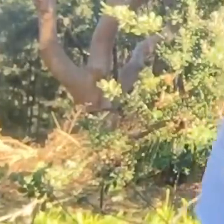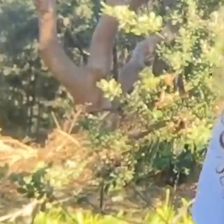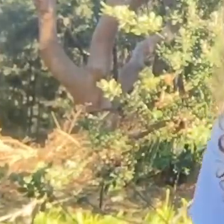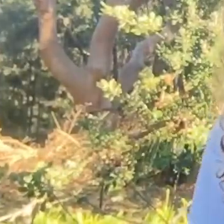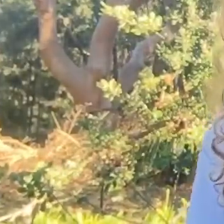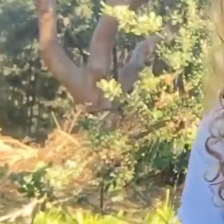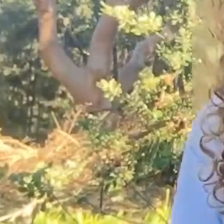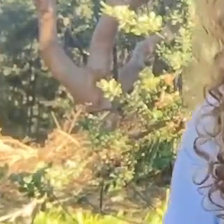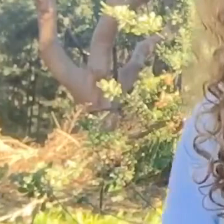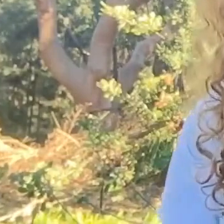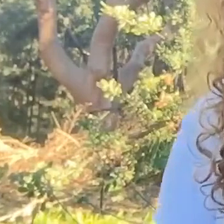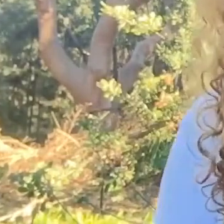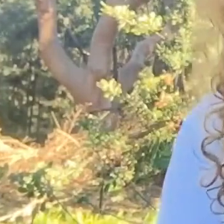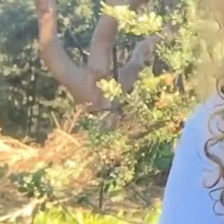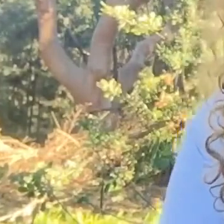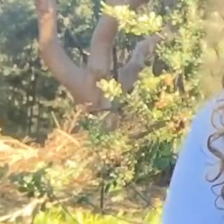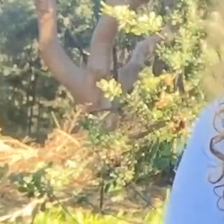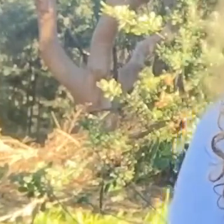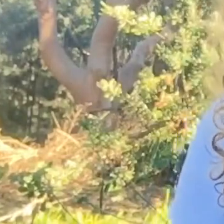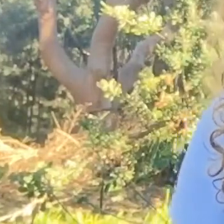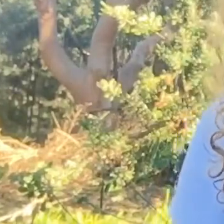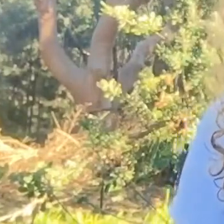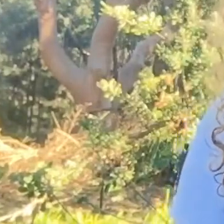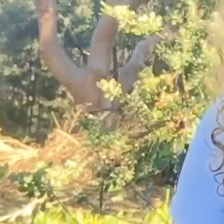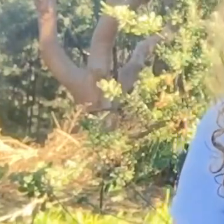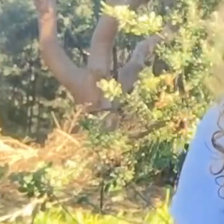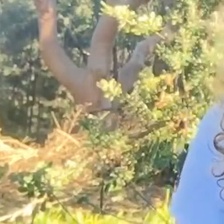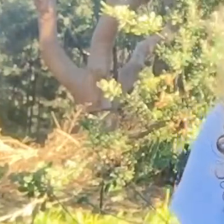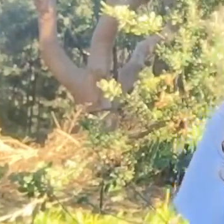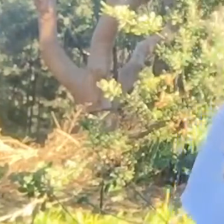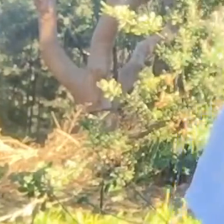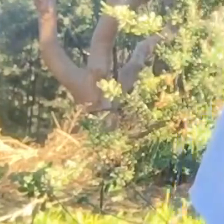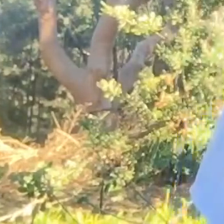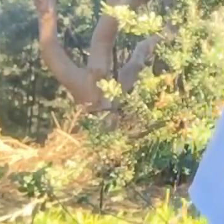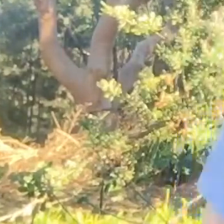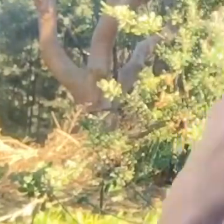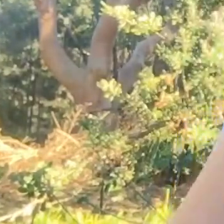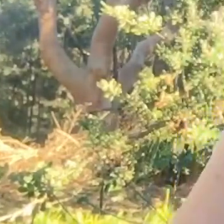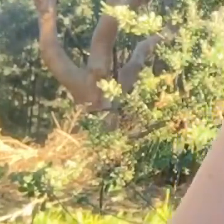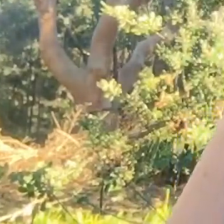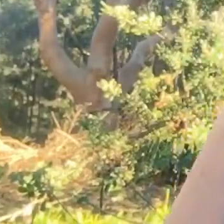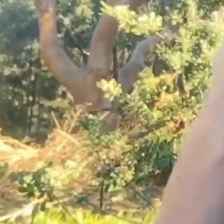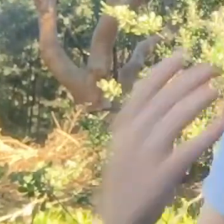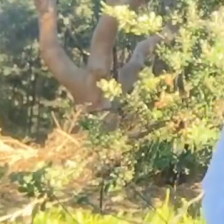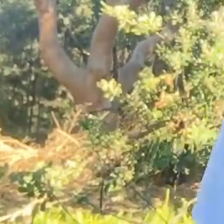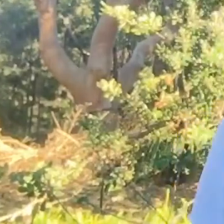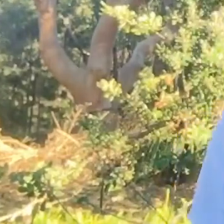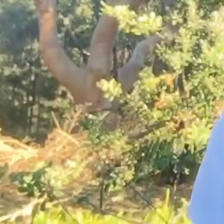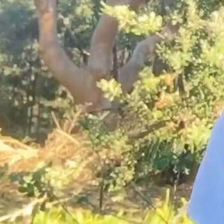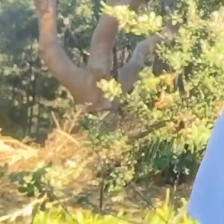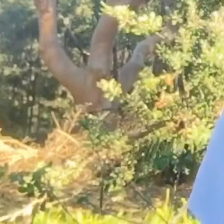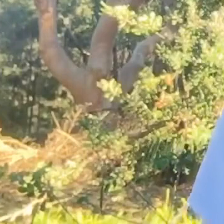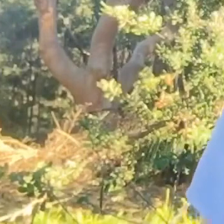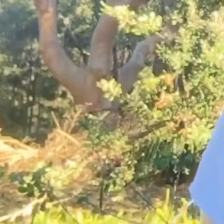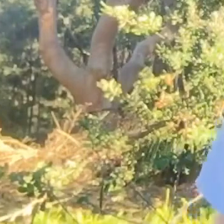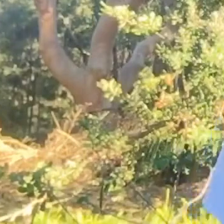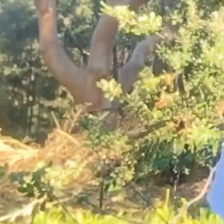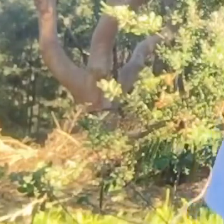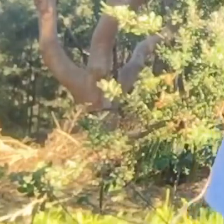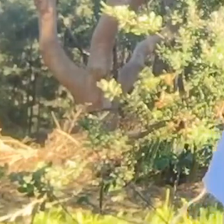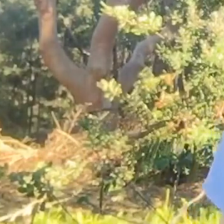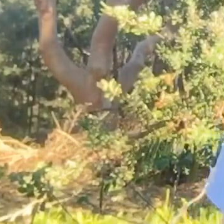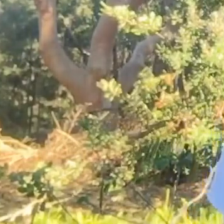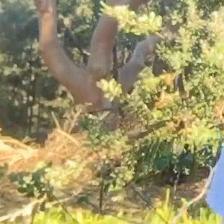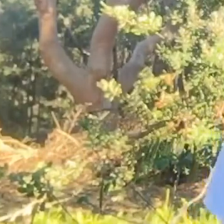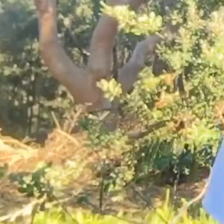this has been an opportunity for us to connect with our Link ministries and missionaries from across the globe. And we